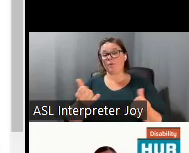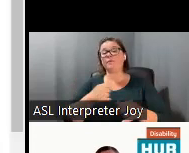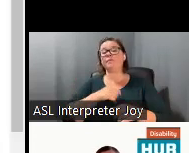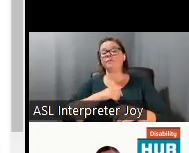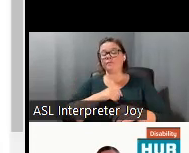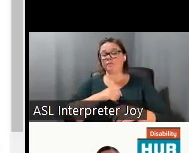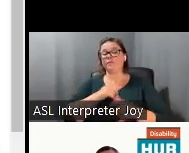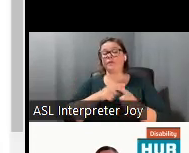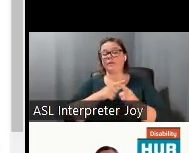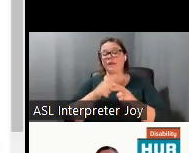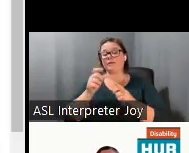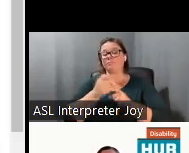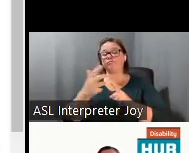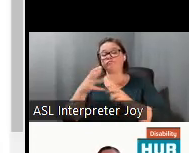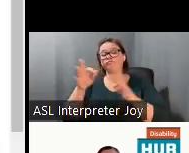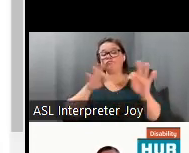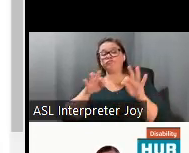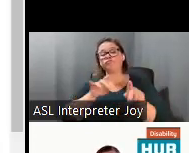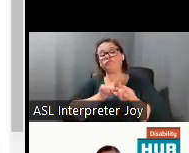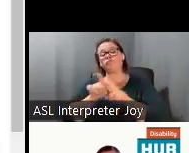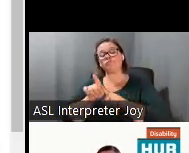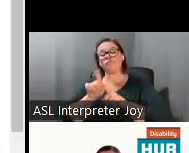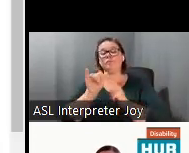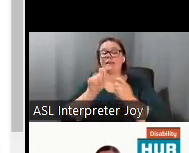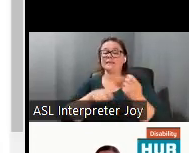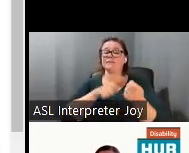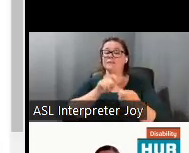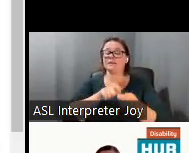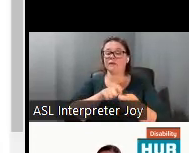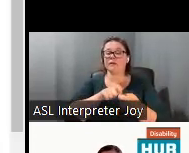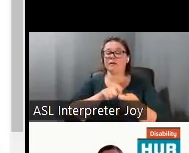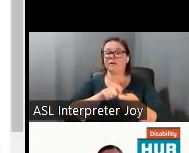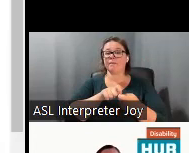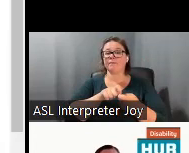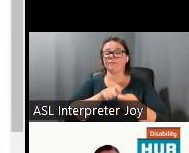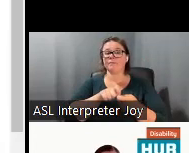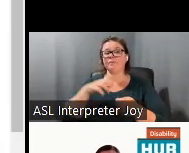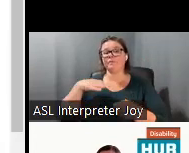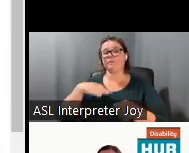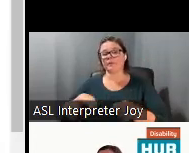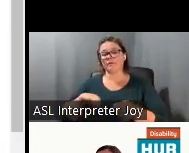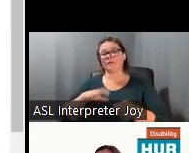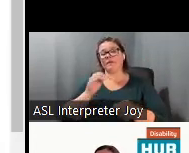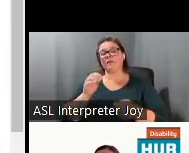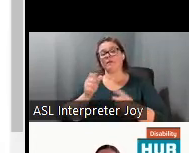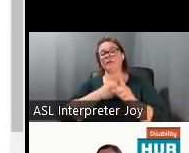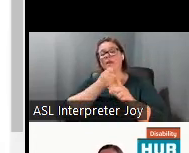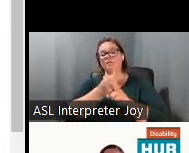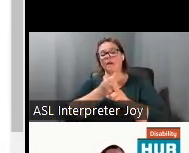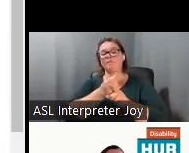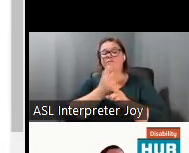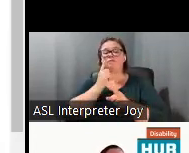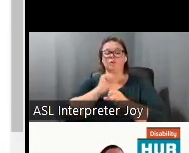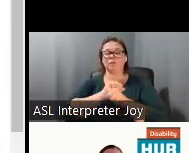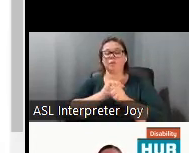then explain also that specific benefit and the impact of work. So there's a whole